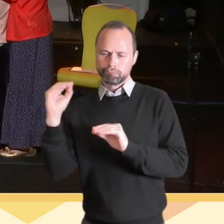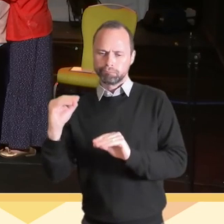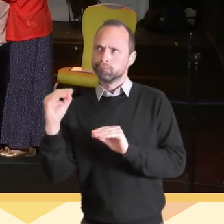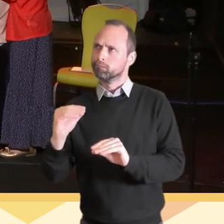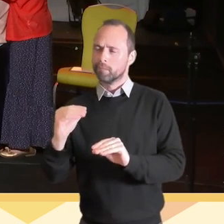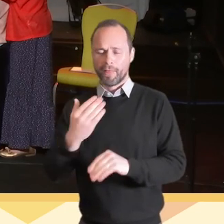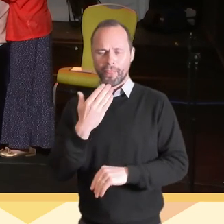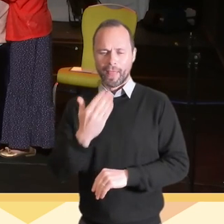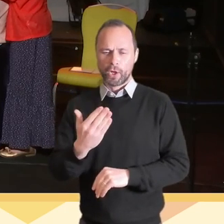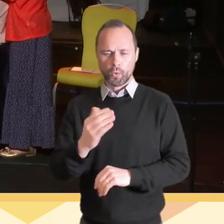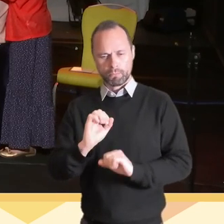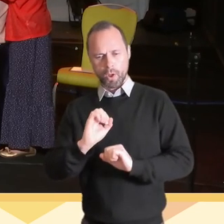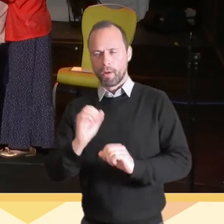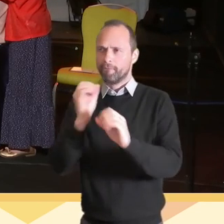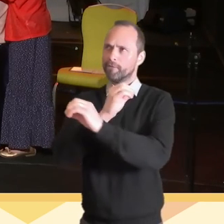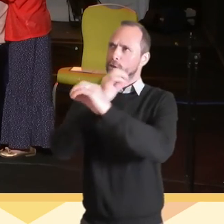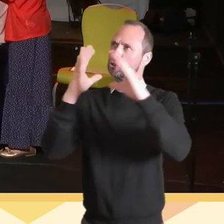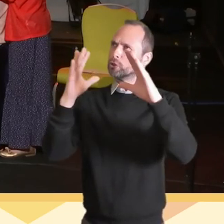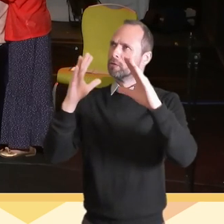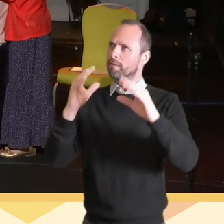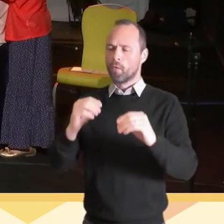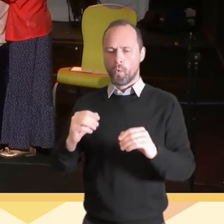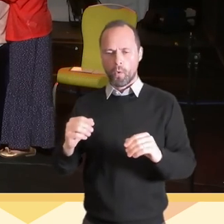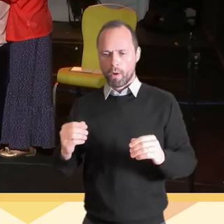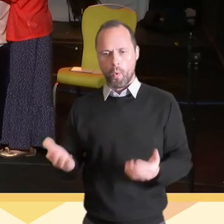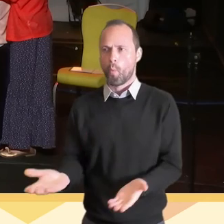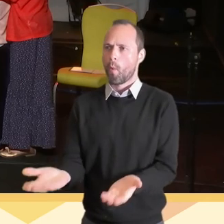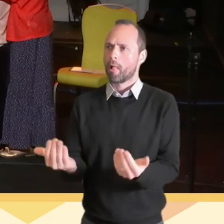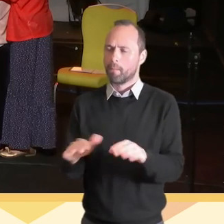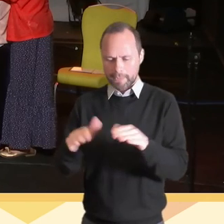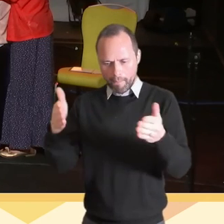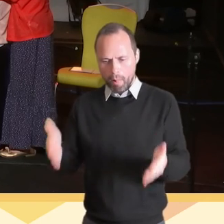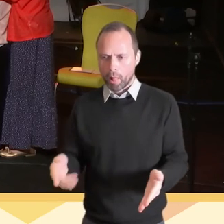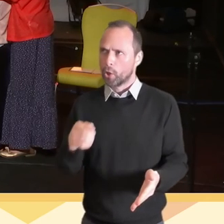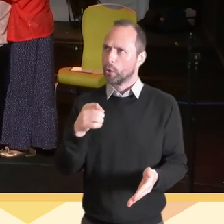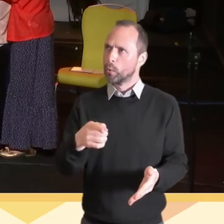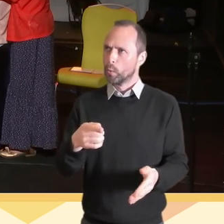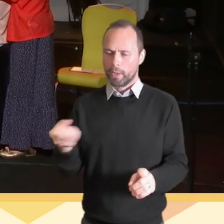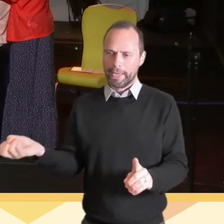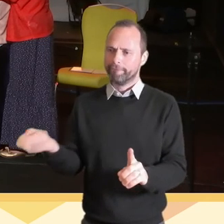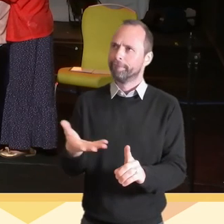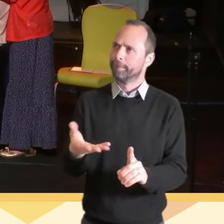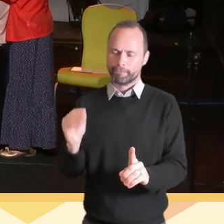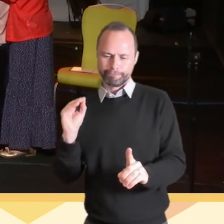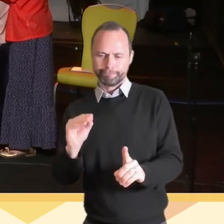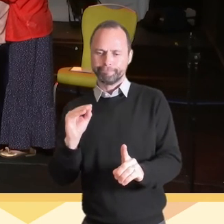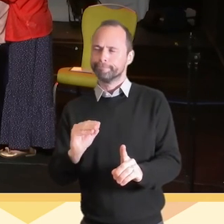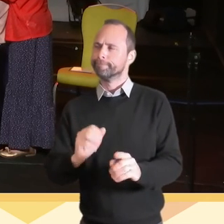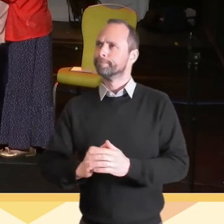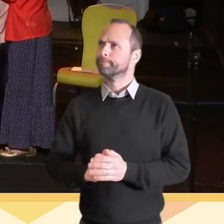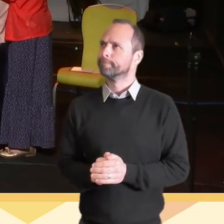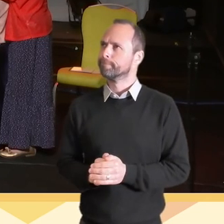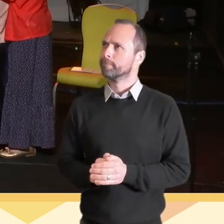the vision of building a bigger table that you have given her. And as